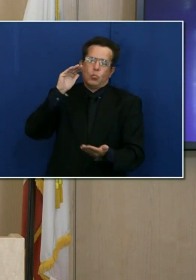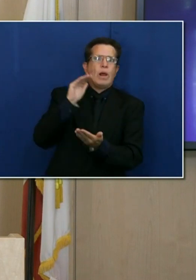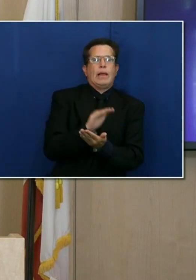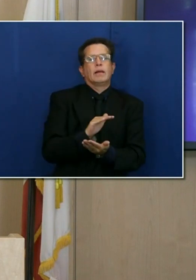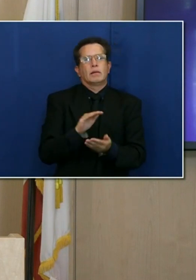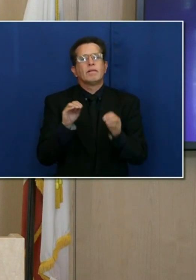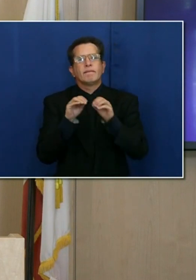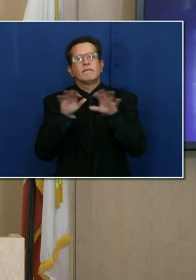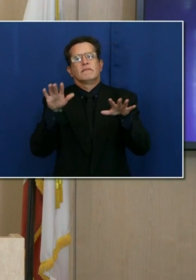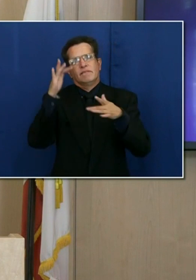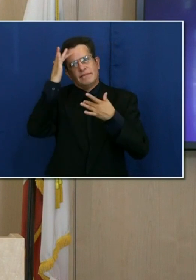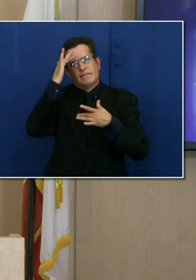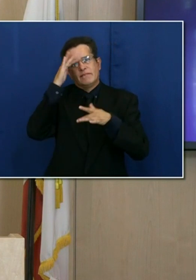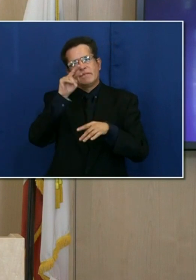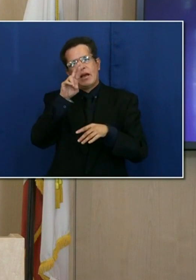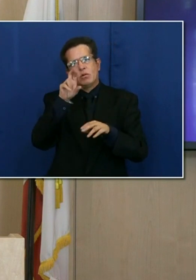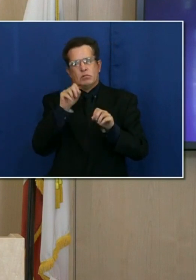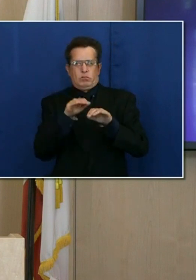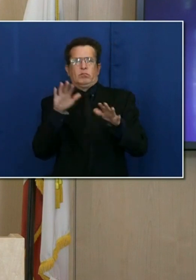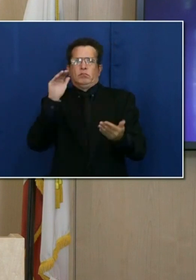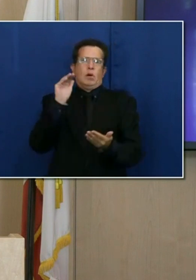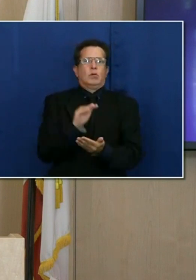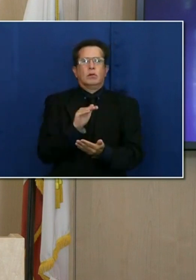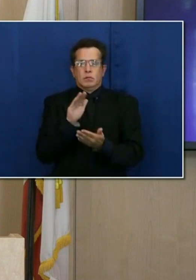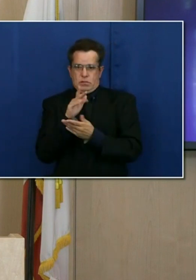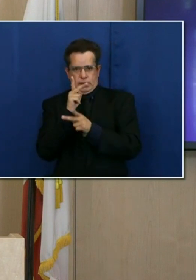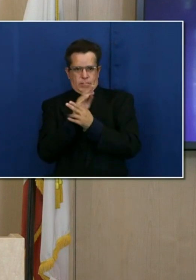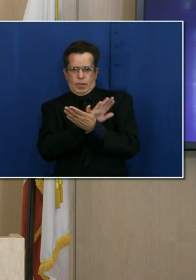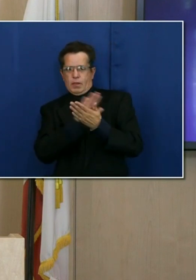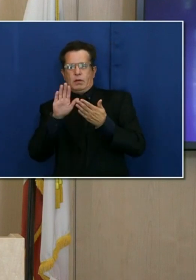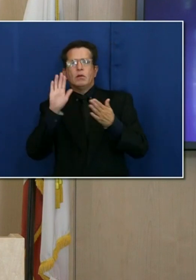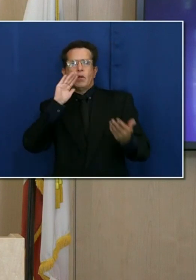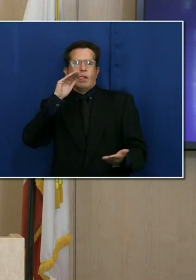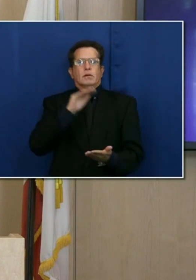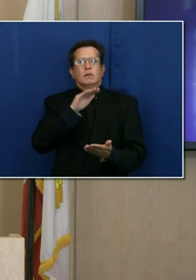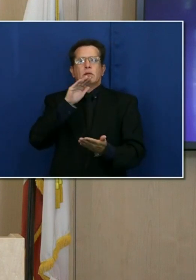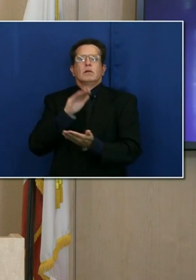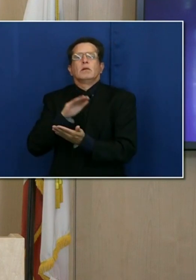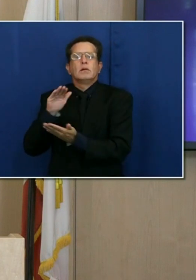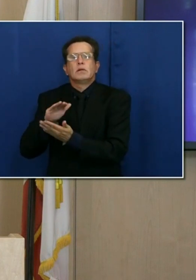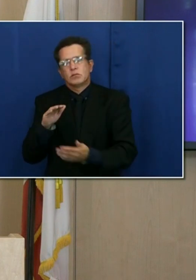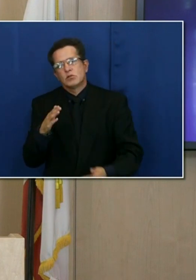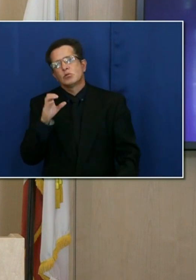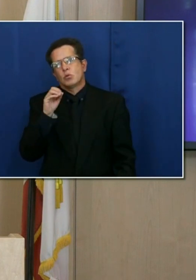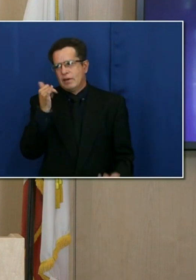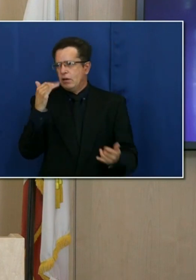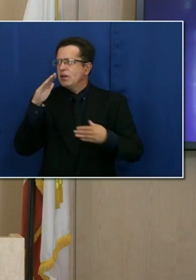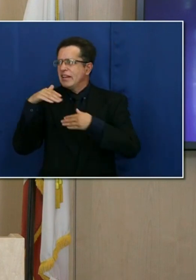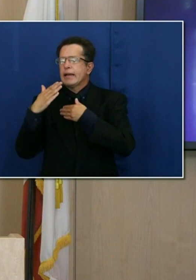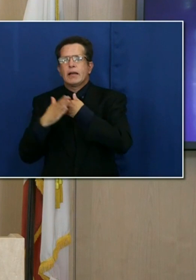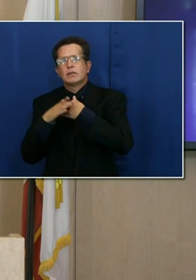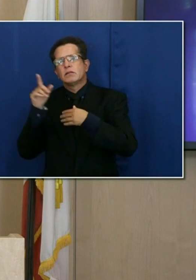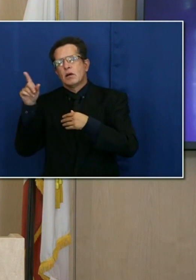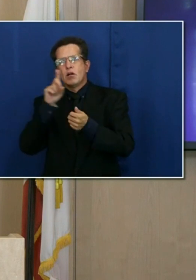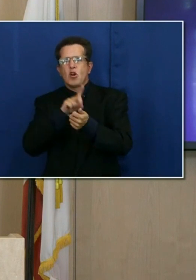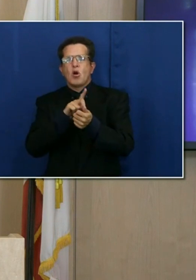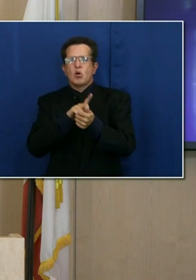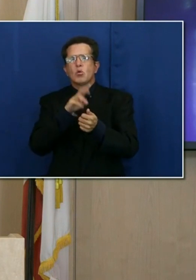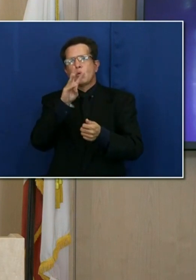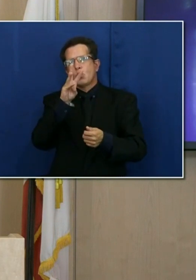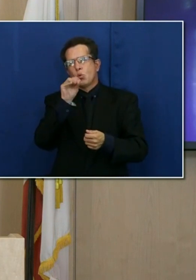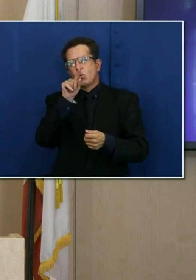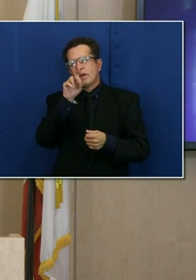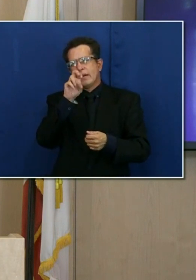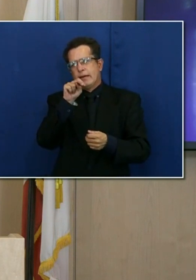virus. I know the second part of this question deals with the metrics and the adjudication process, and Dr. Wooten will come up as that question is being